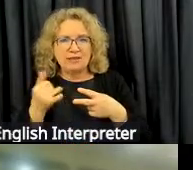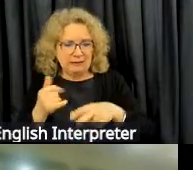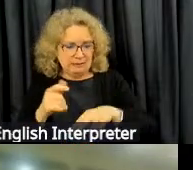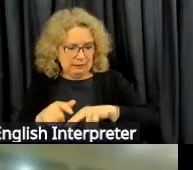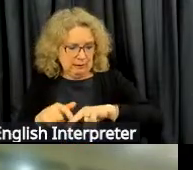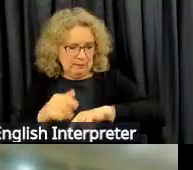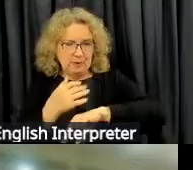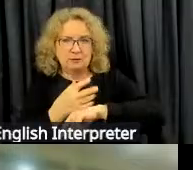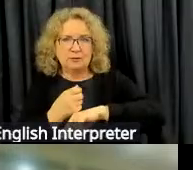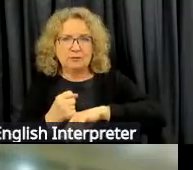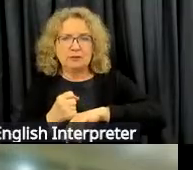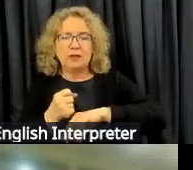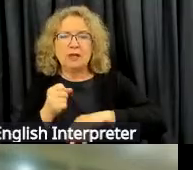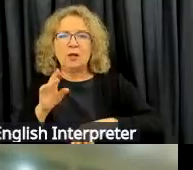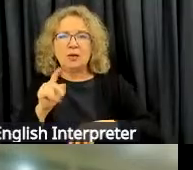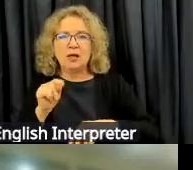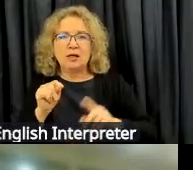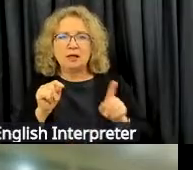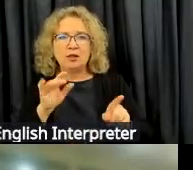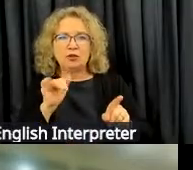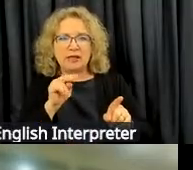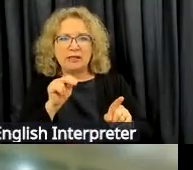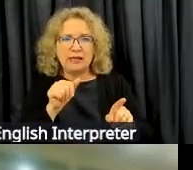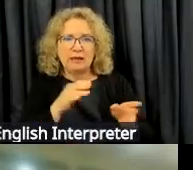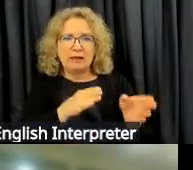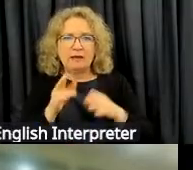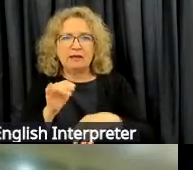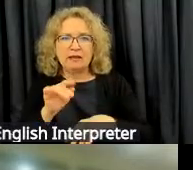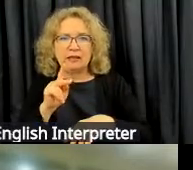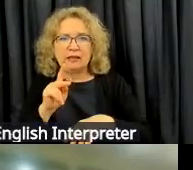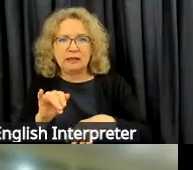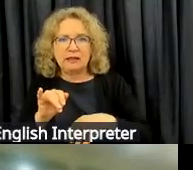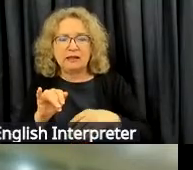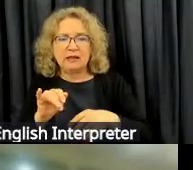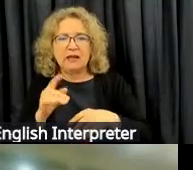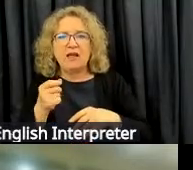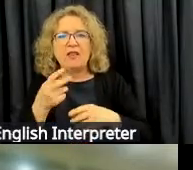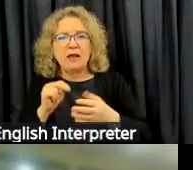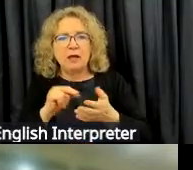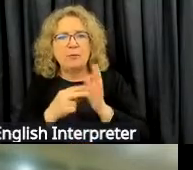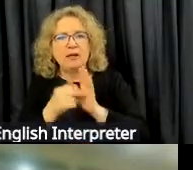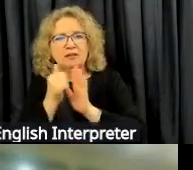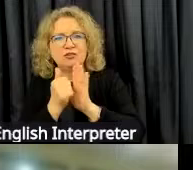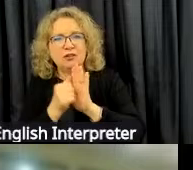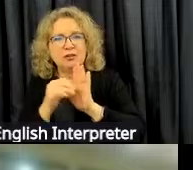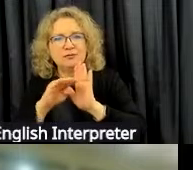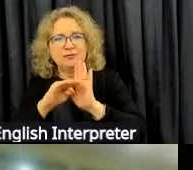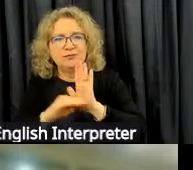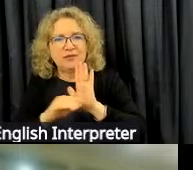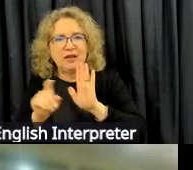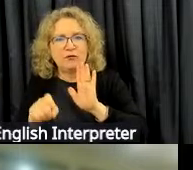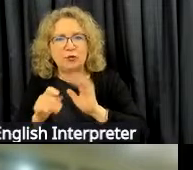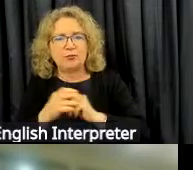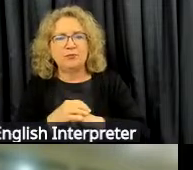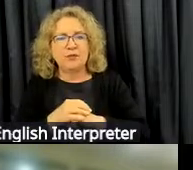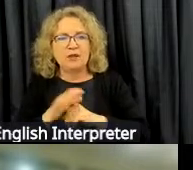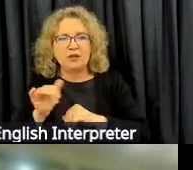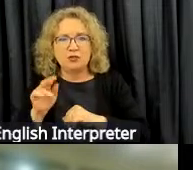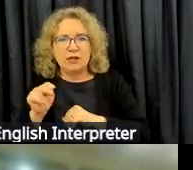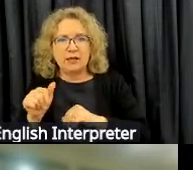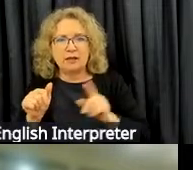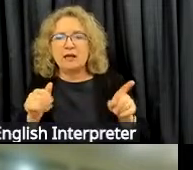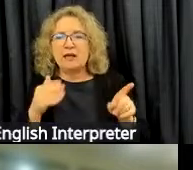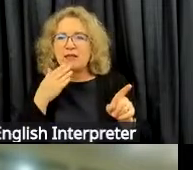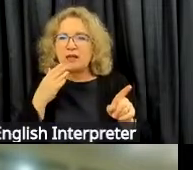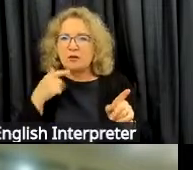but Jana and then Nikki, and then we'll likely need to move to public comment. But Jana, please. Thank you. I'll be very